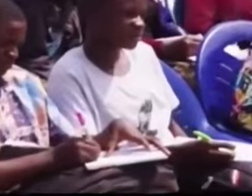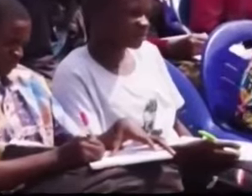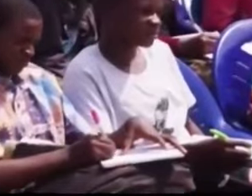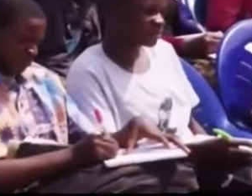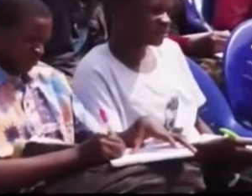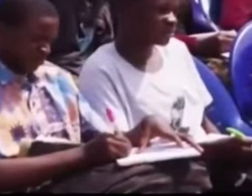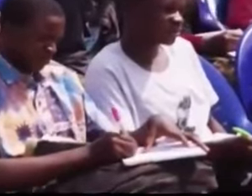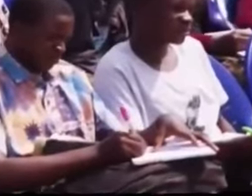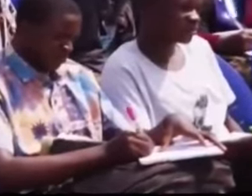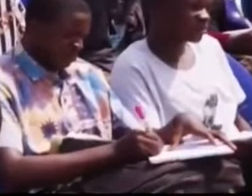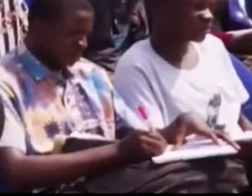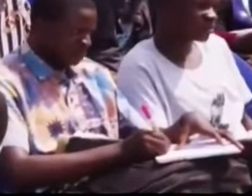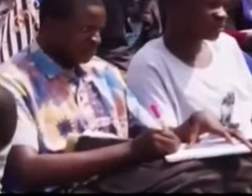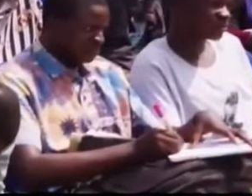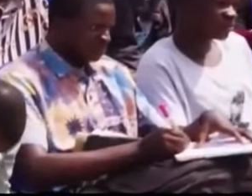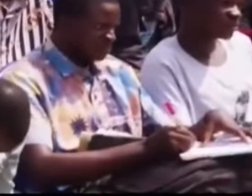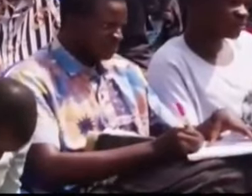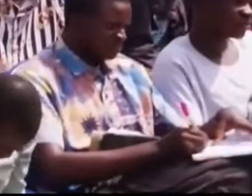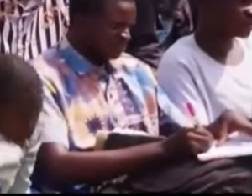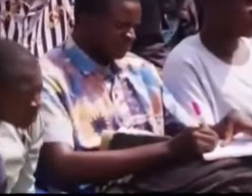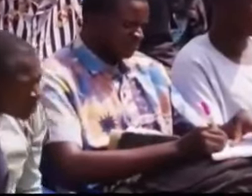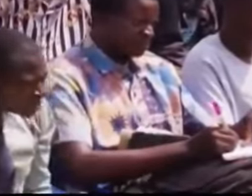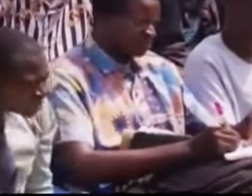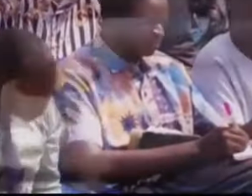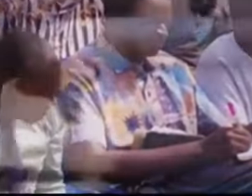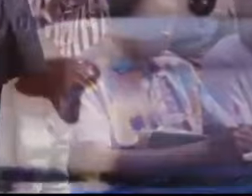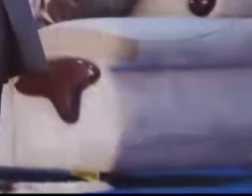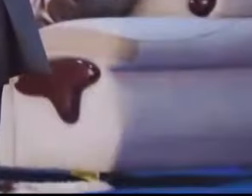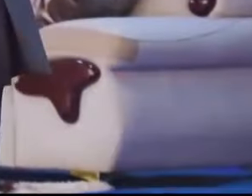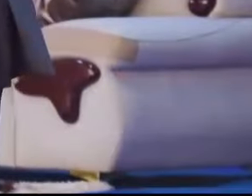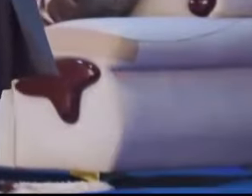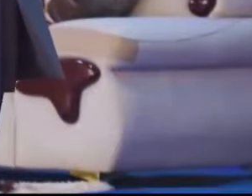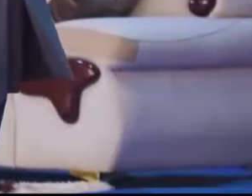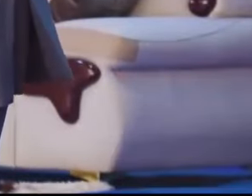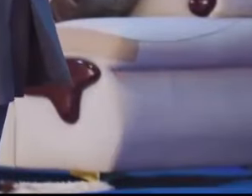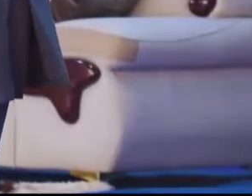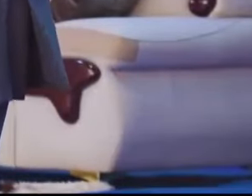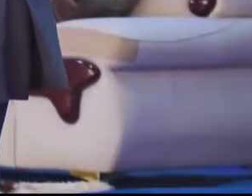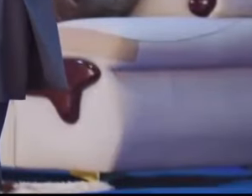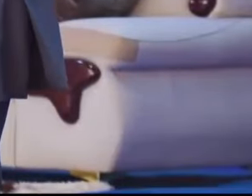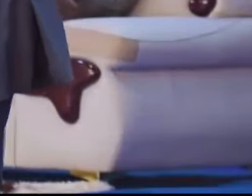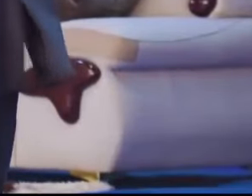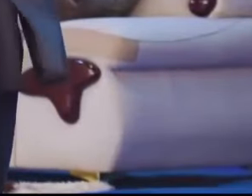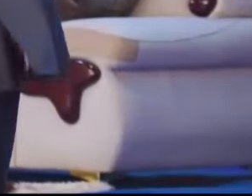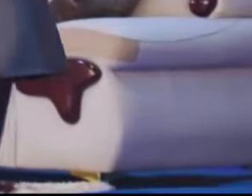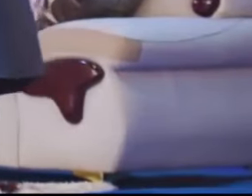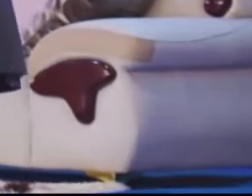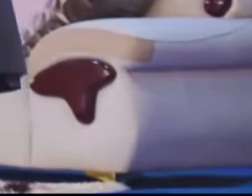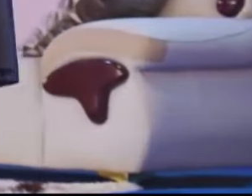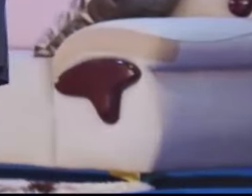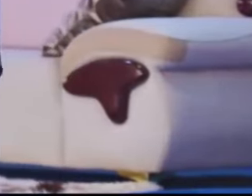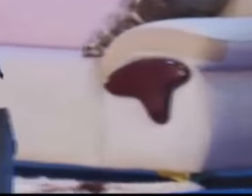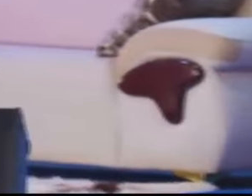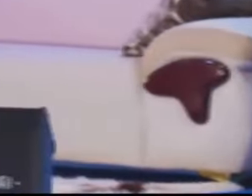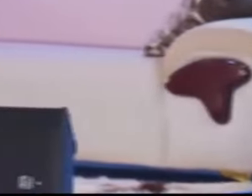reasonable rest and sustained service on the field. Reasonable